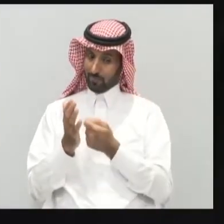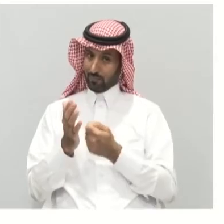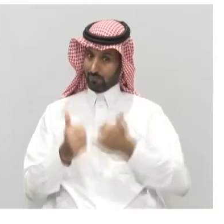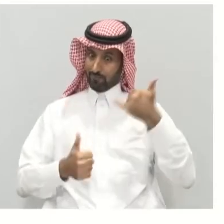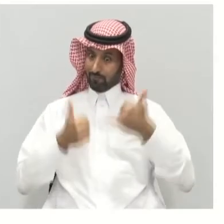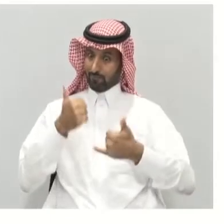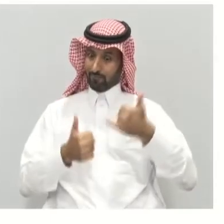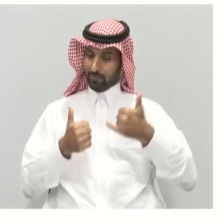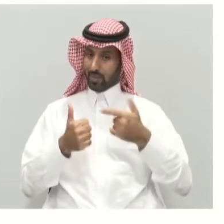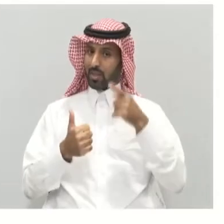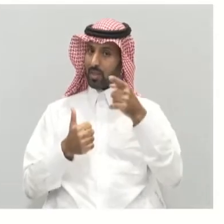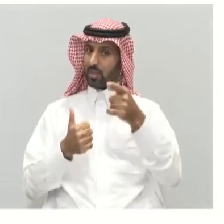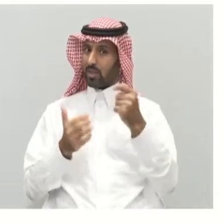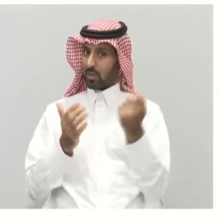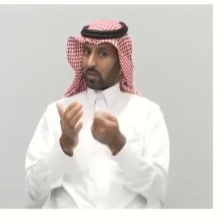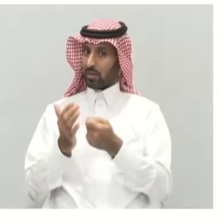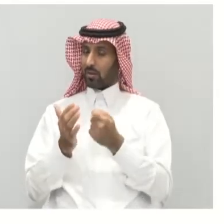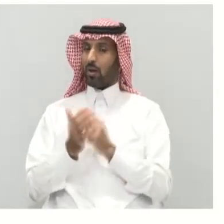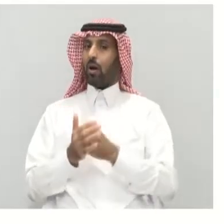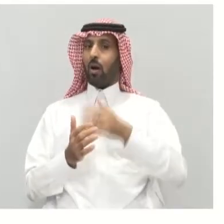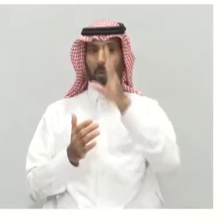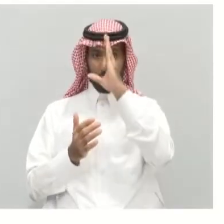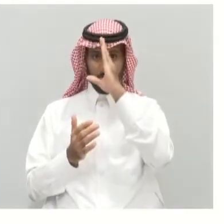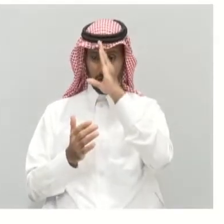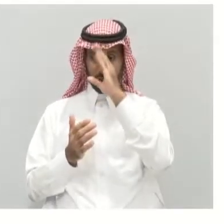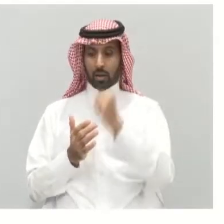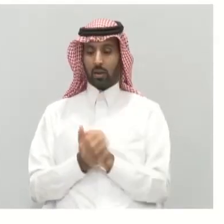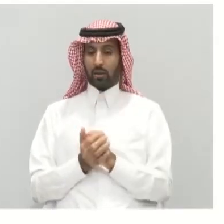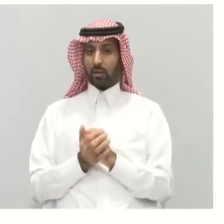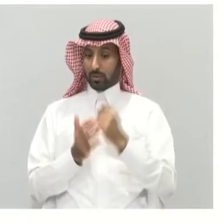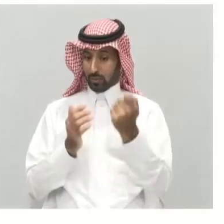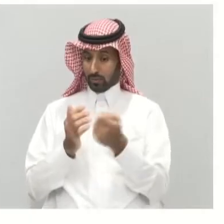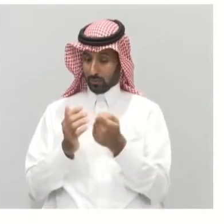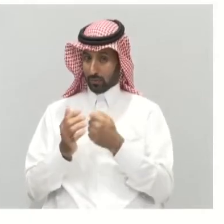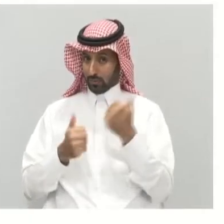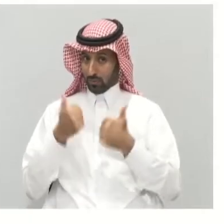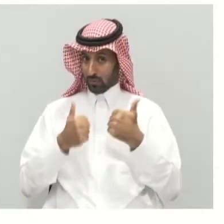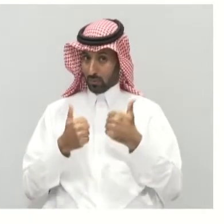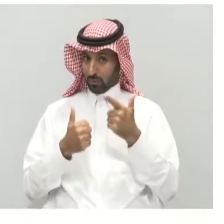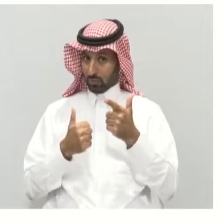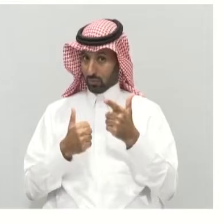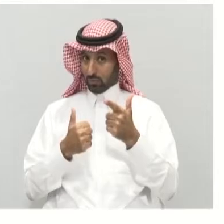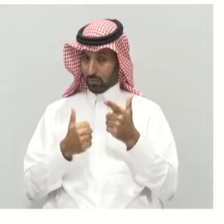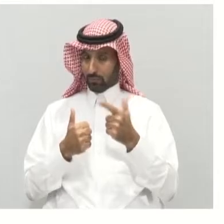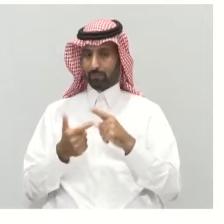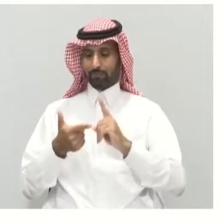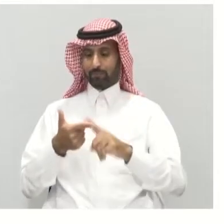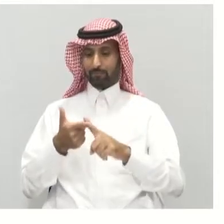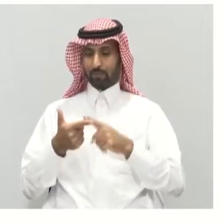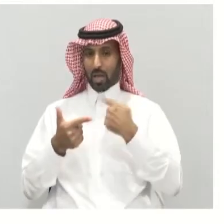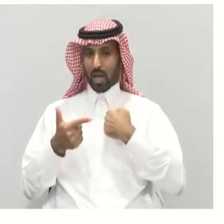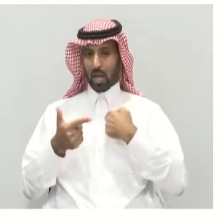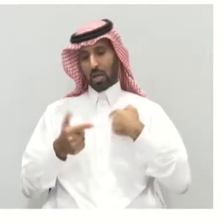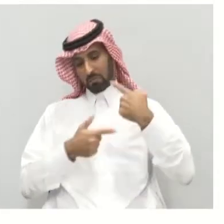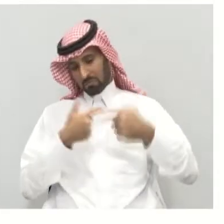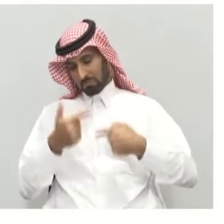Monday? Did you write a test on Monday? So we're talking about? Think about it. The second one, I always